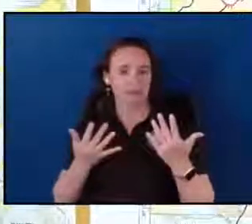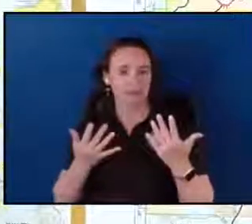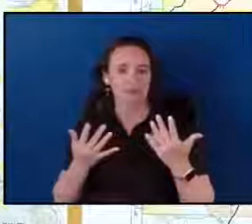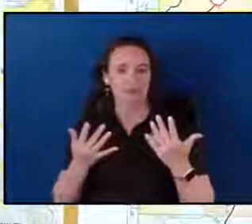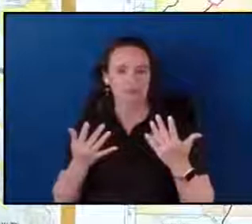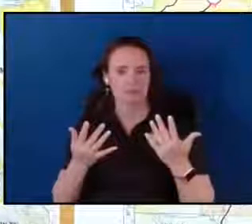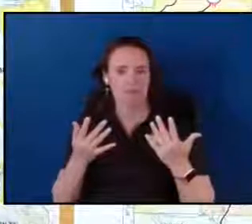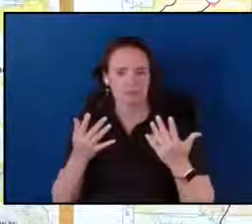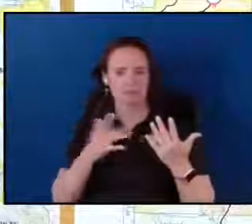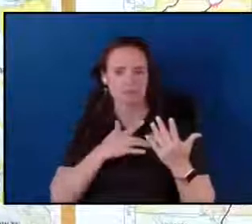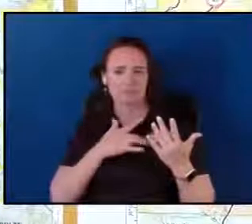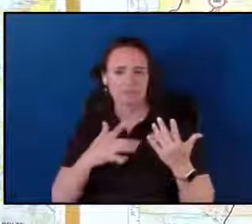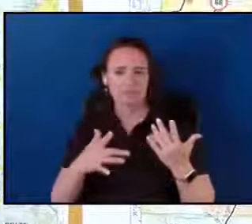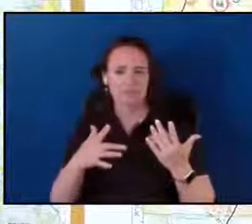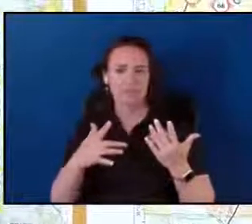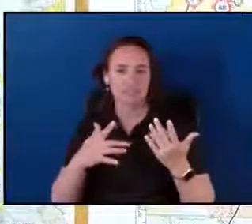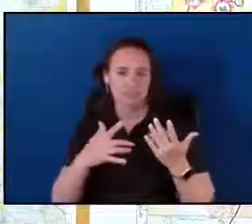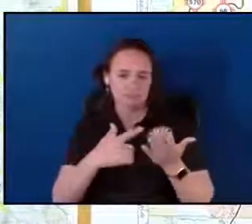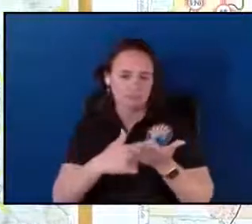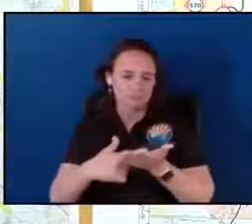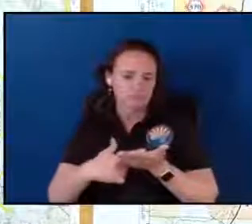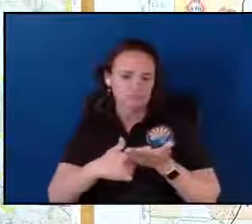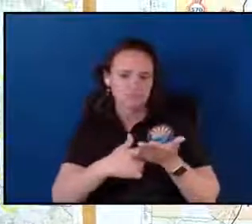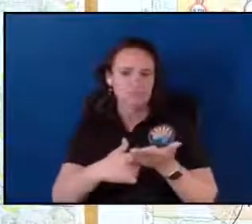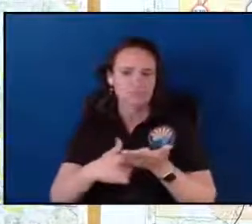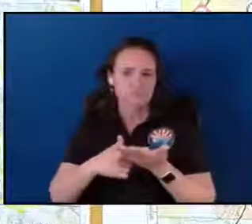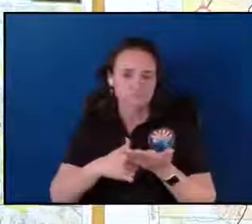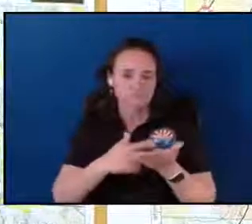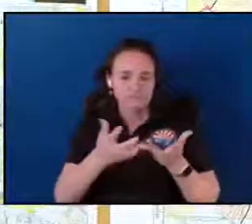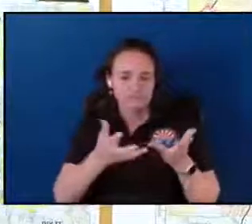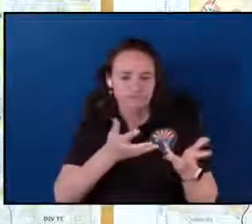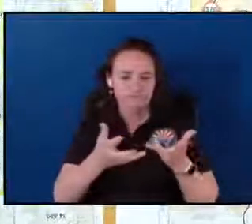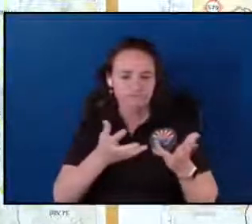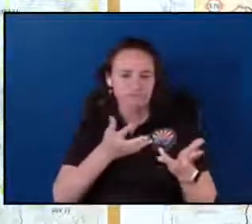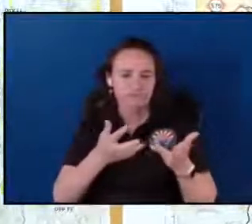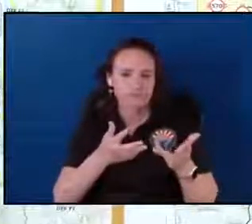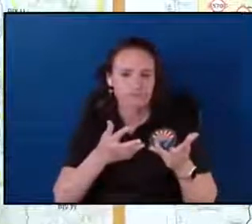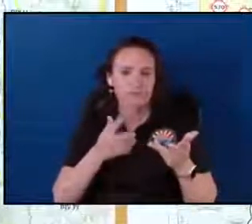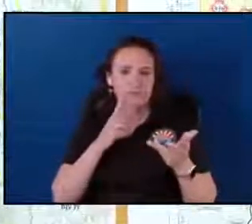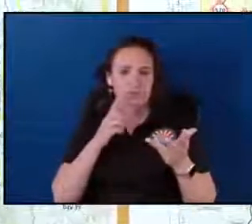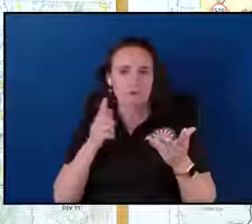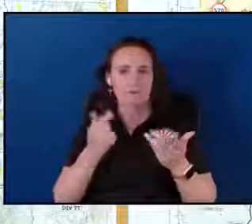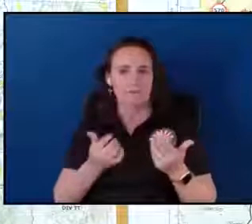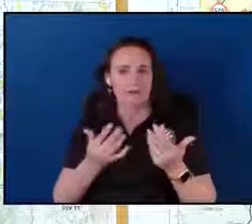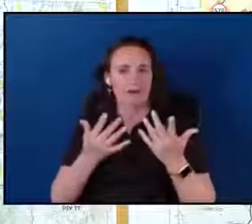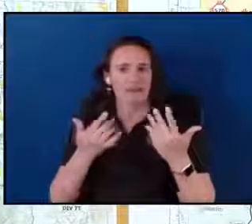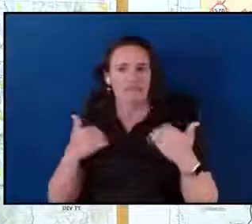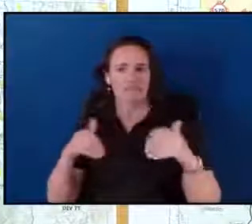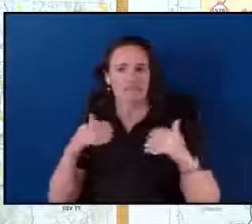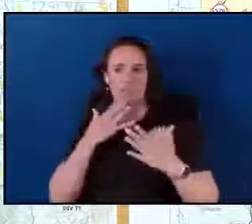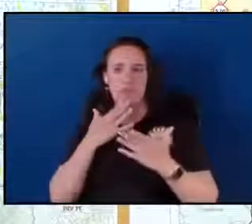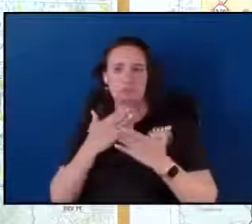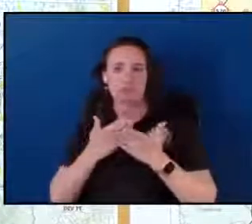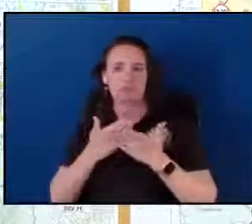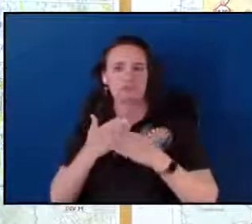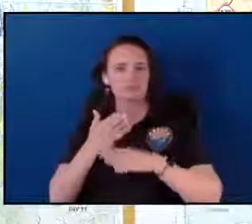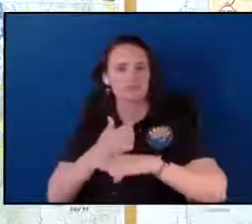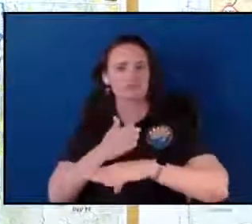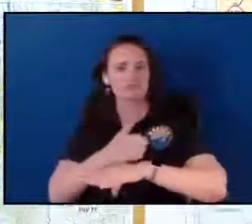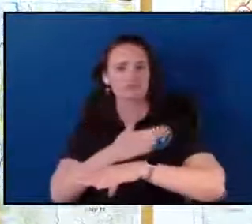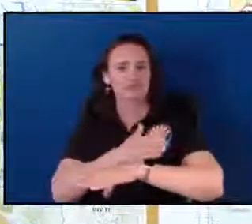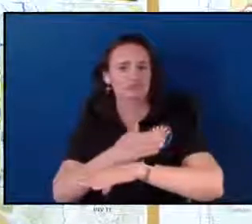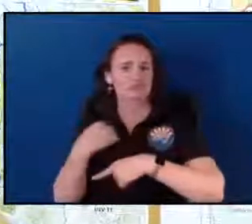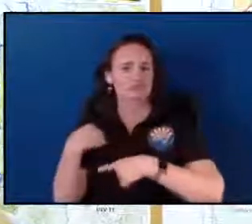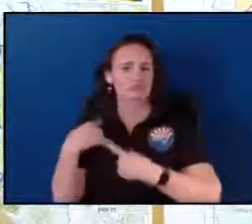bit, and all across the fire, making a lot of really good progress over the last few days. And of course, the